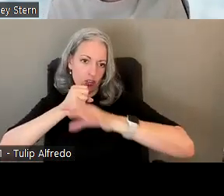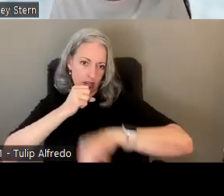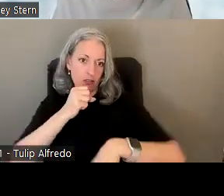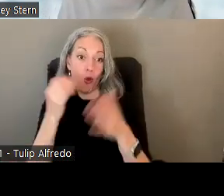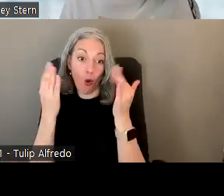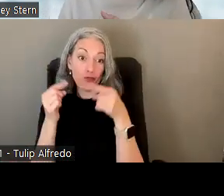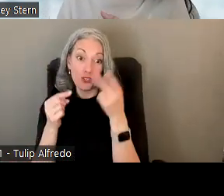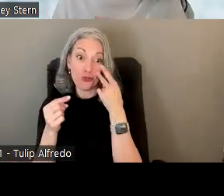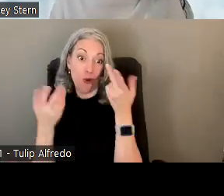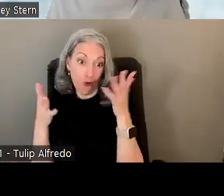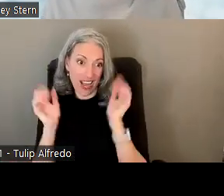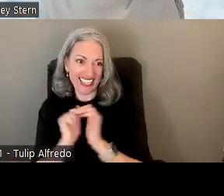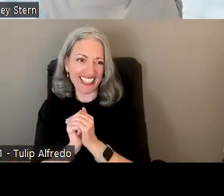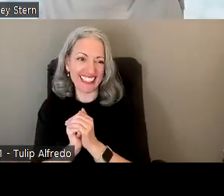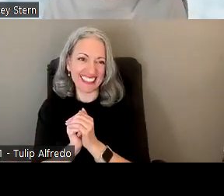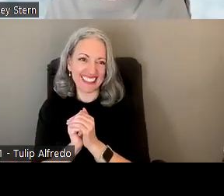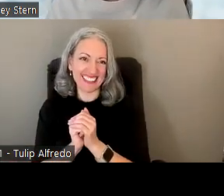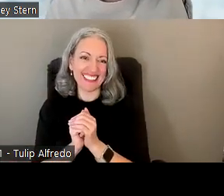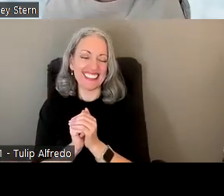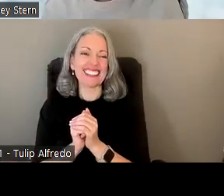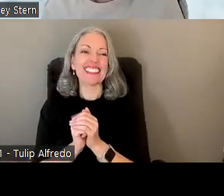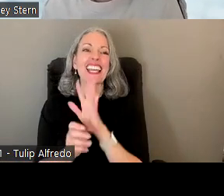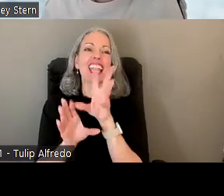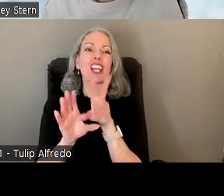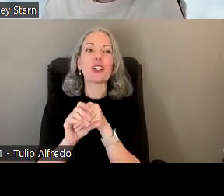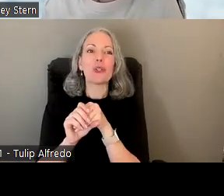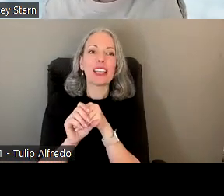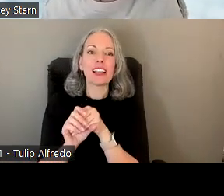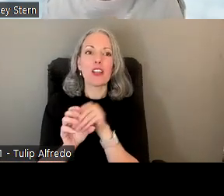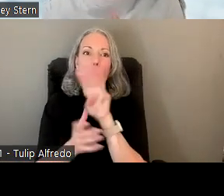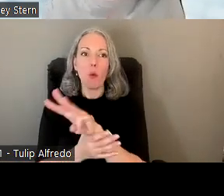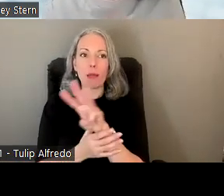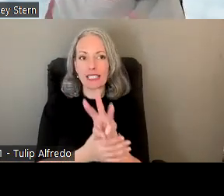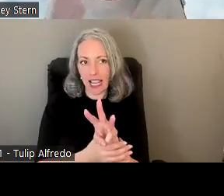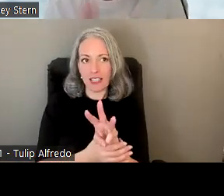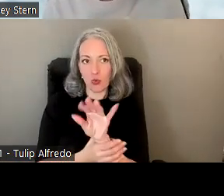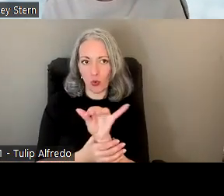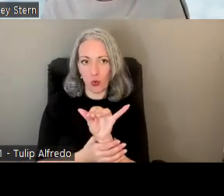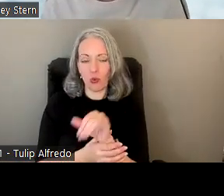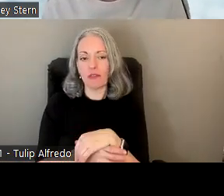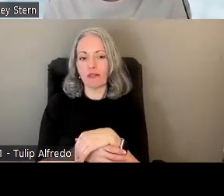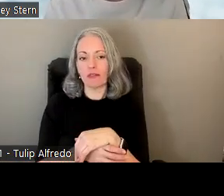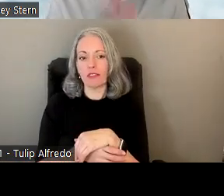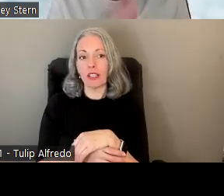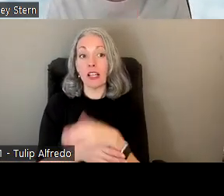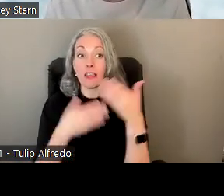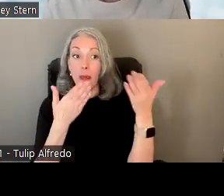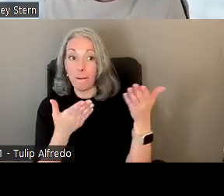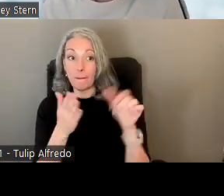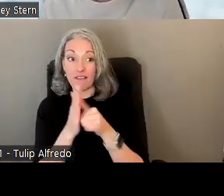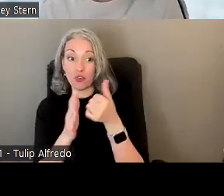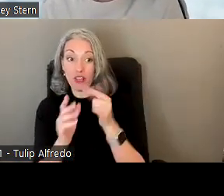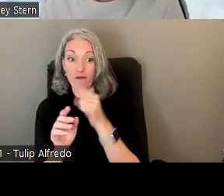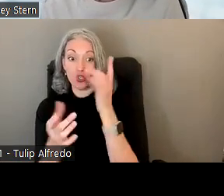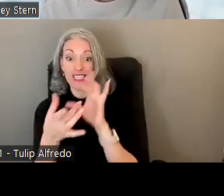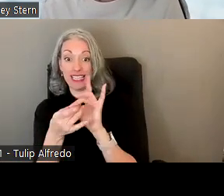have, as well as owned media, including the campaign website or our landing page. That is the first link